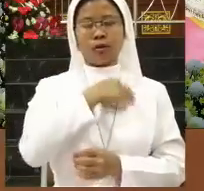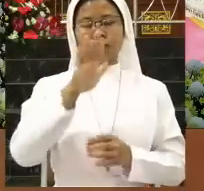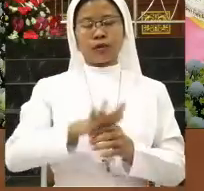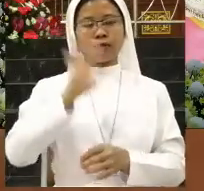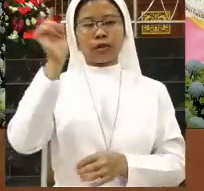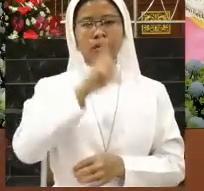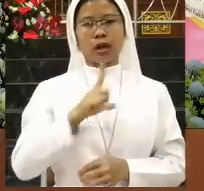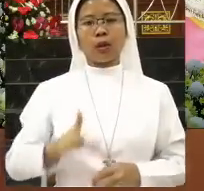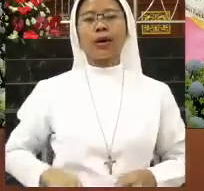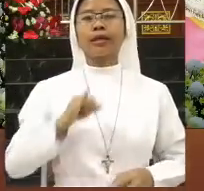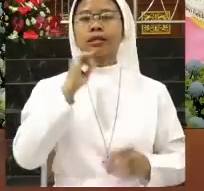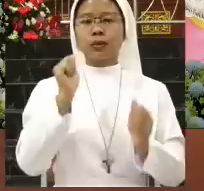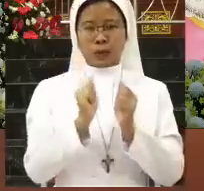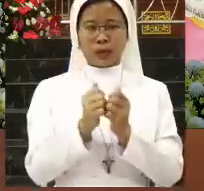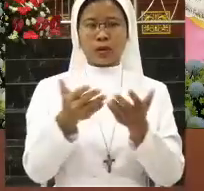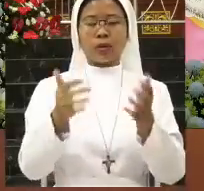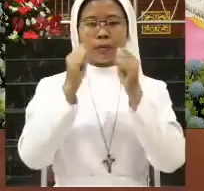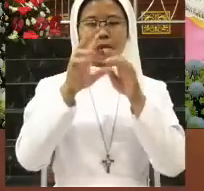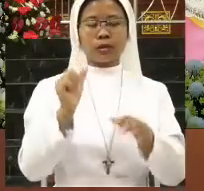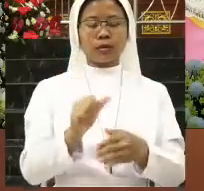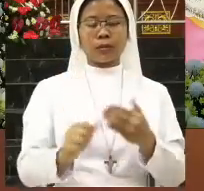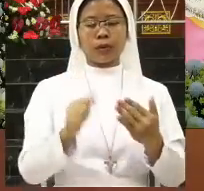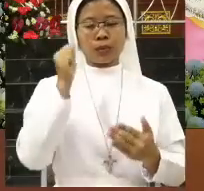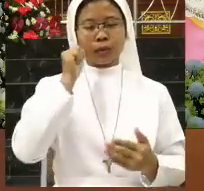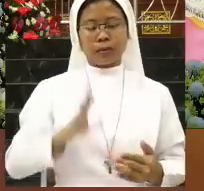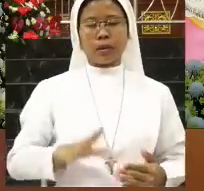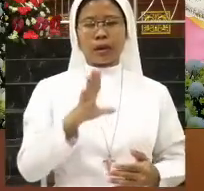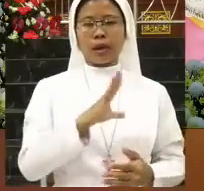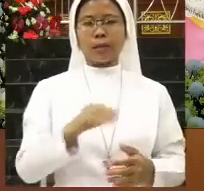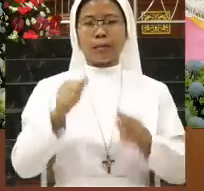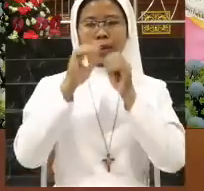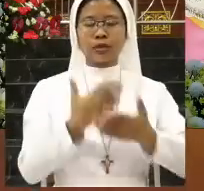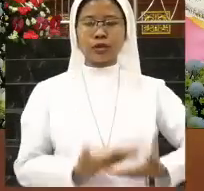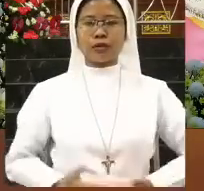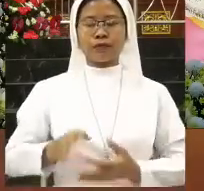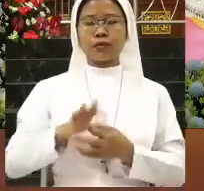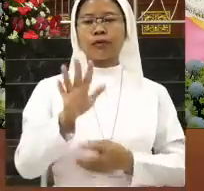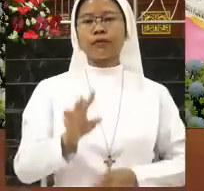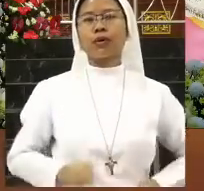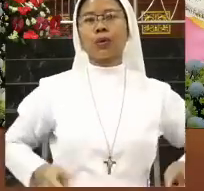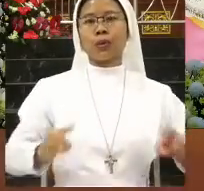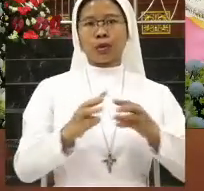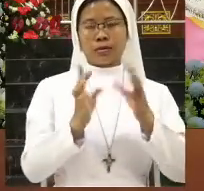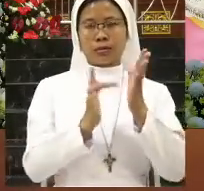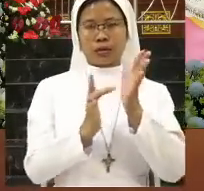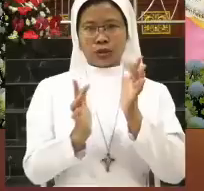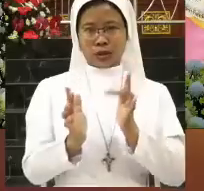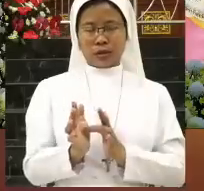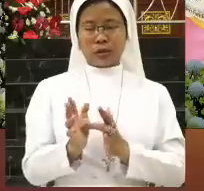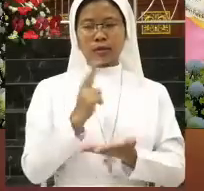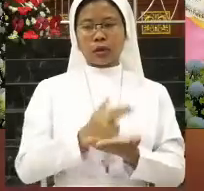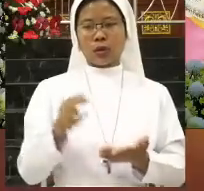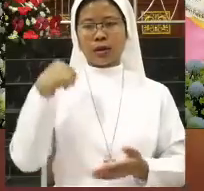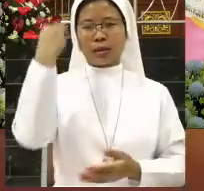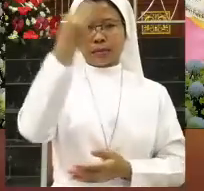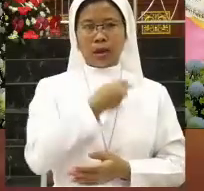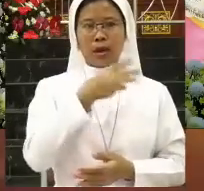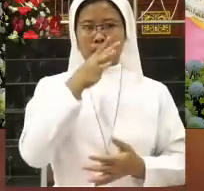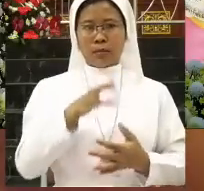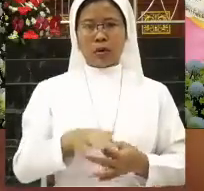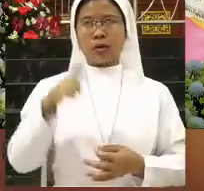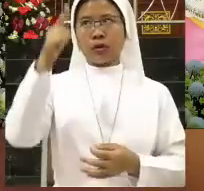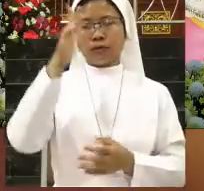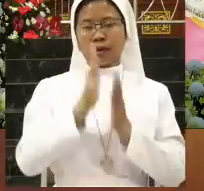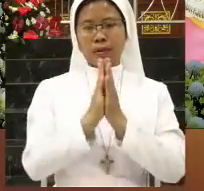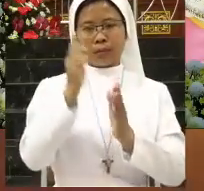grace, the Lord is with you. Blessed are you among women, and blessed is the fruit of your womb, Jesus. Holy